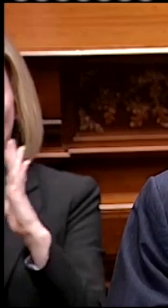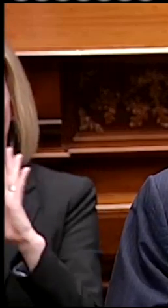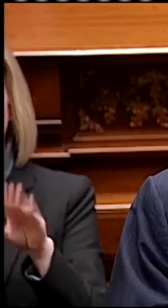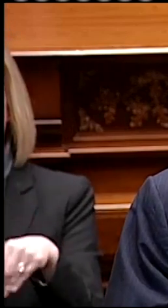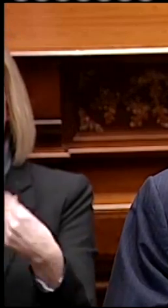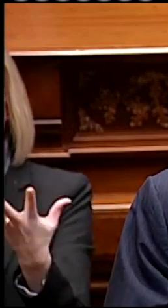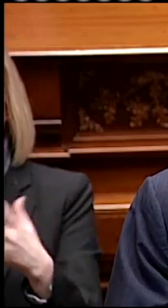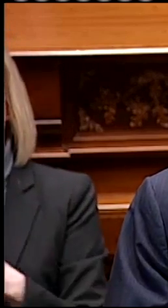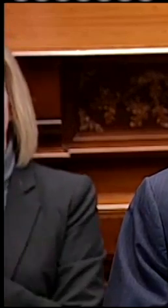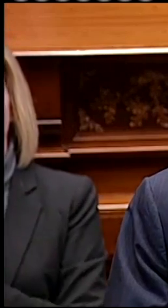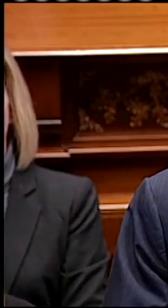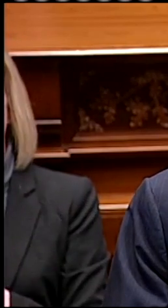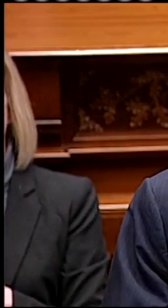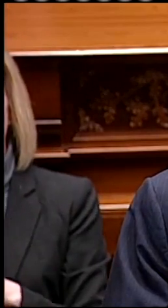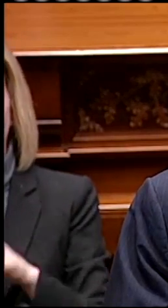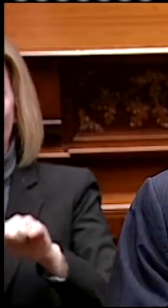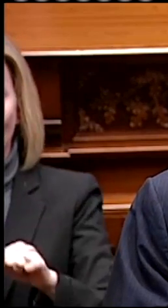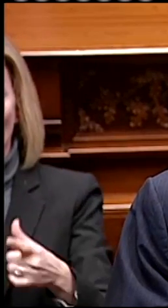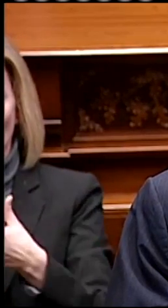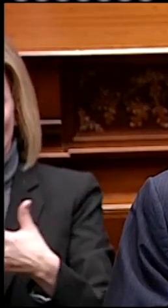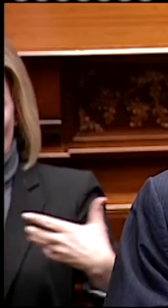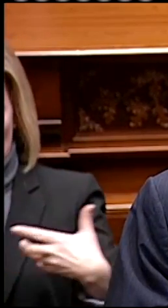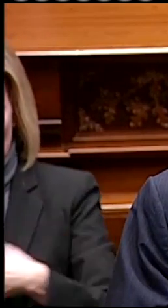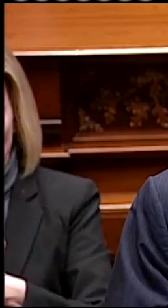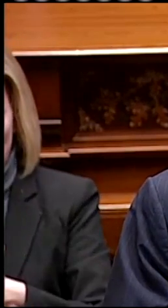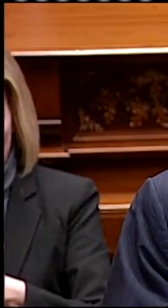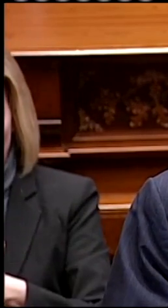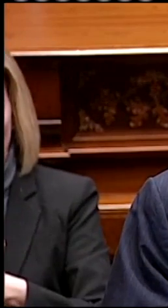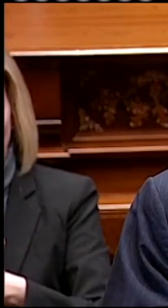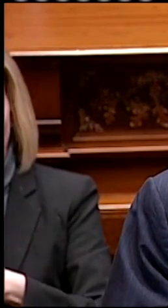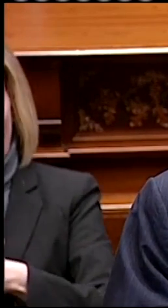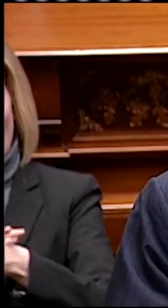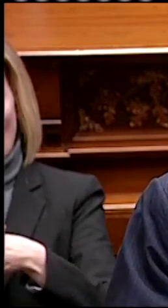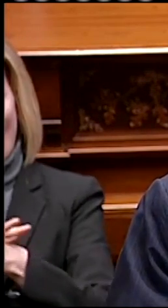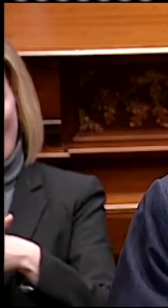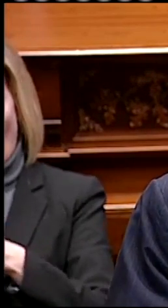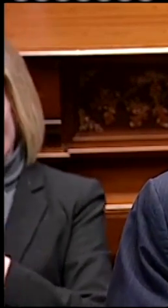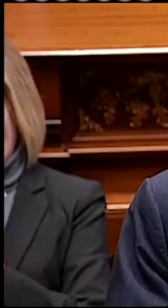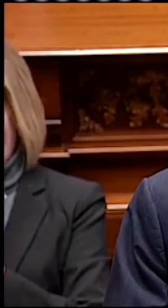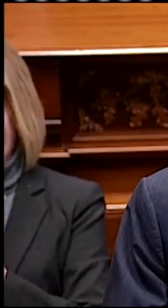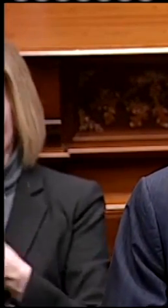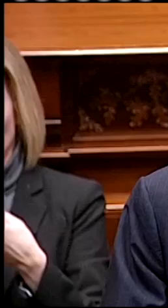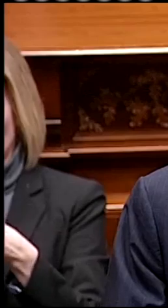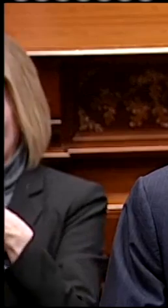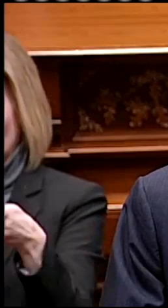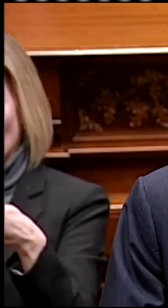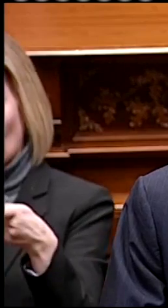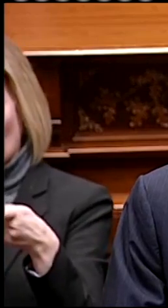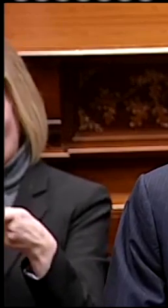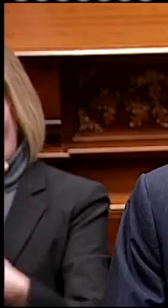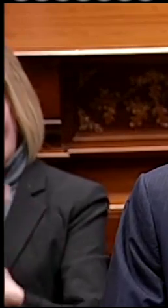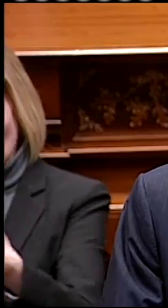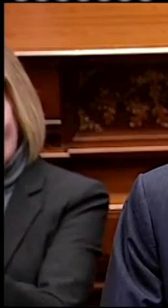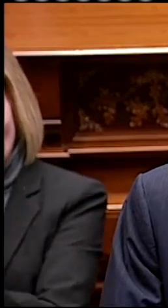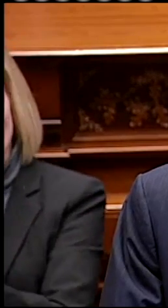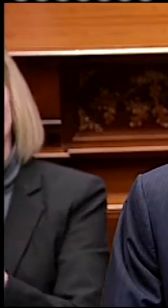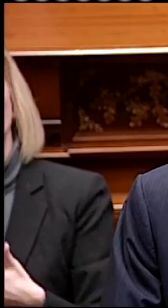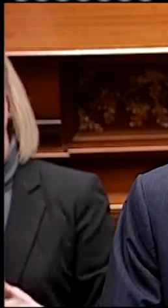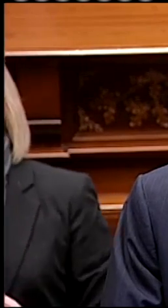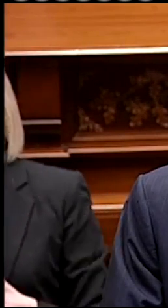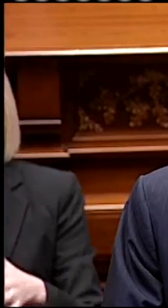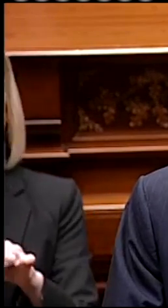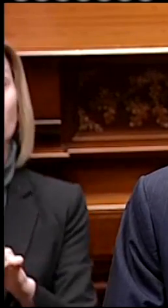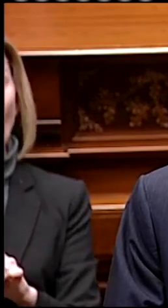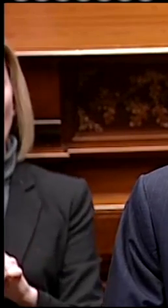taxpayers the ability to consolidate local governments to control costs. Illinois has the